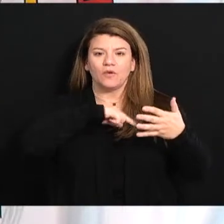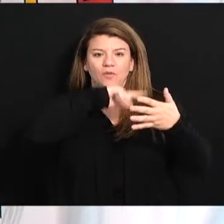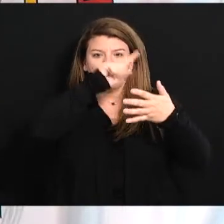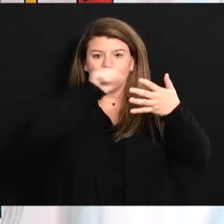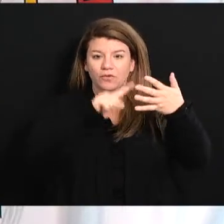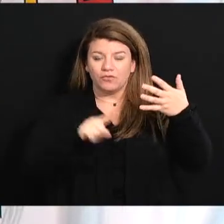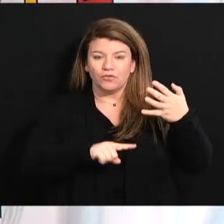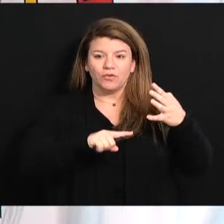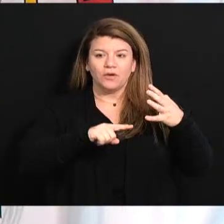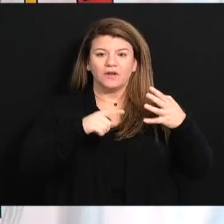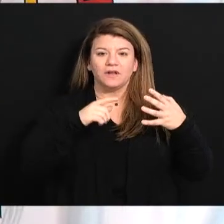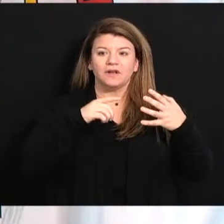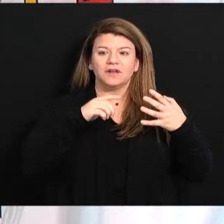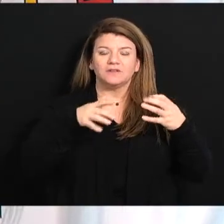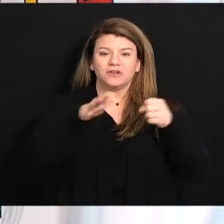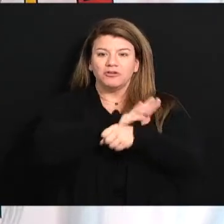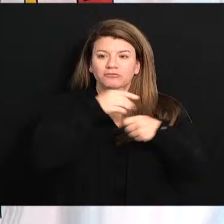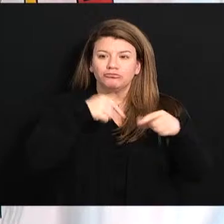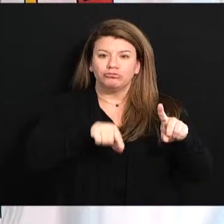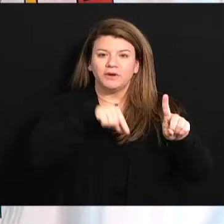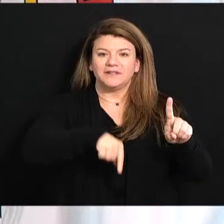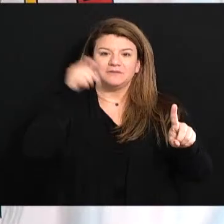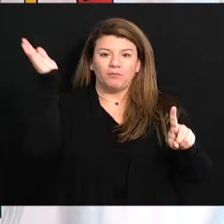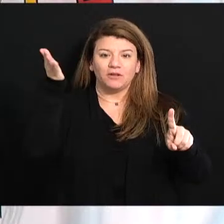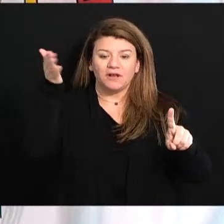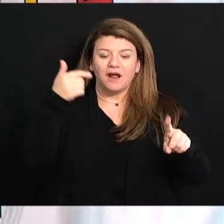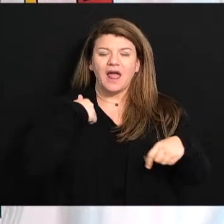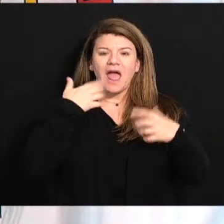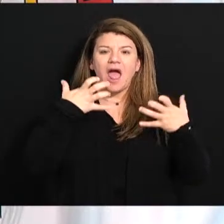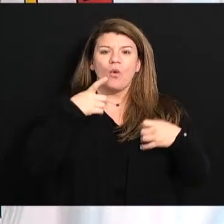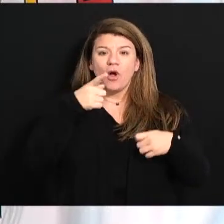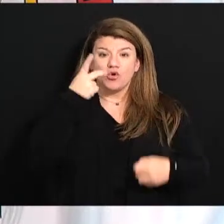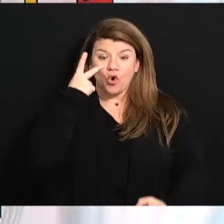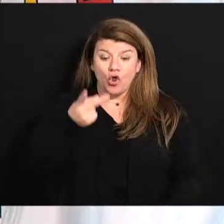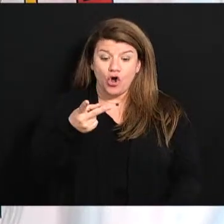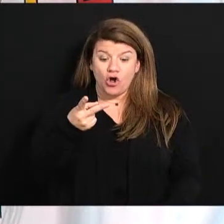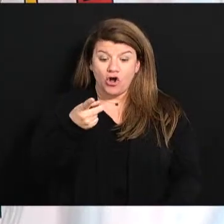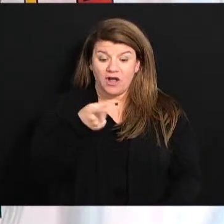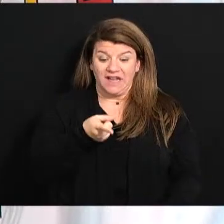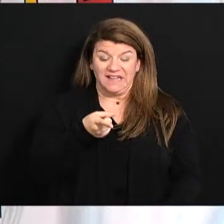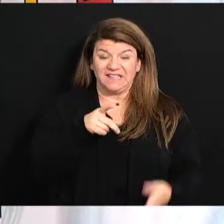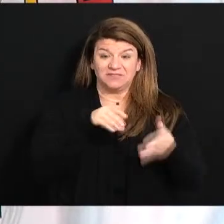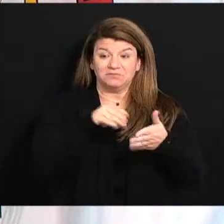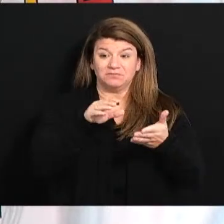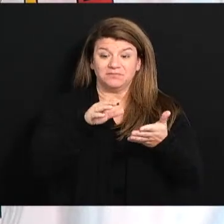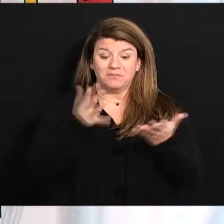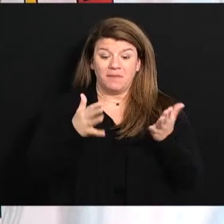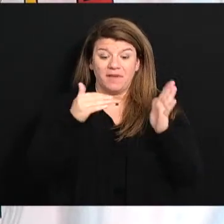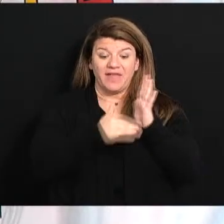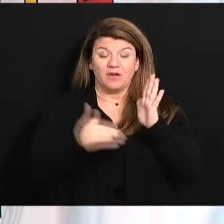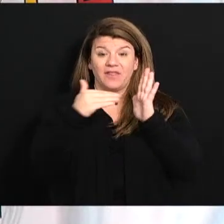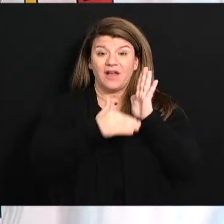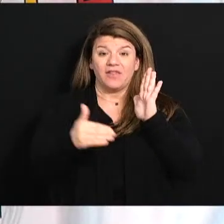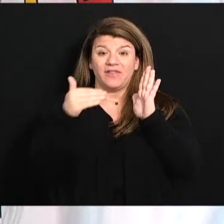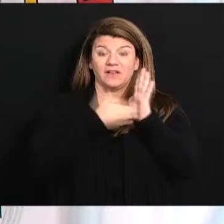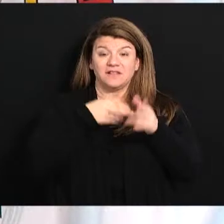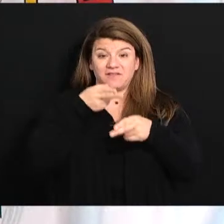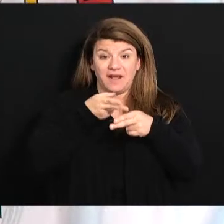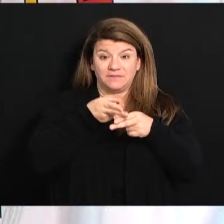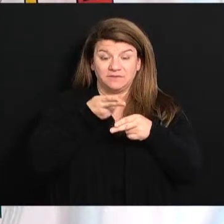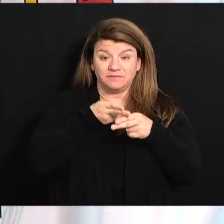time on our COVID briefings, I want you to look at this. And there's probably thousands of names here and everything,